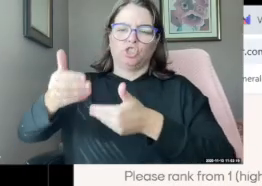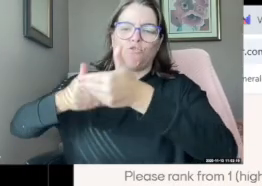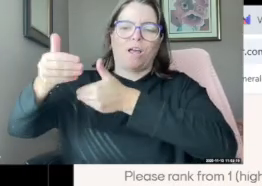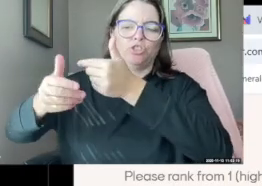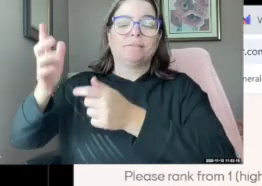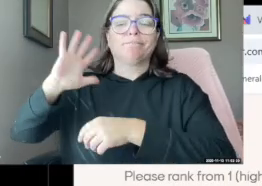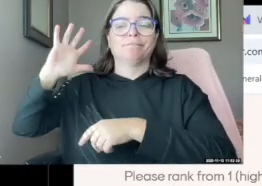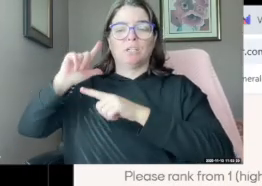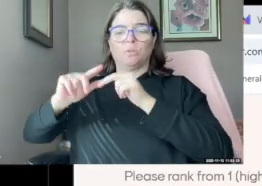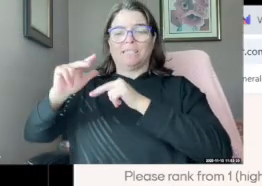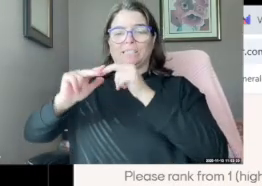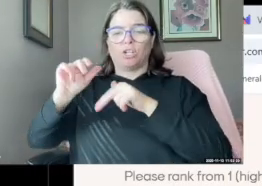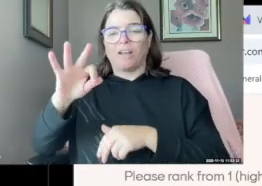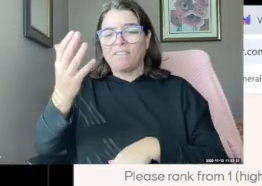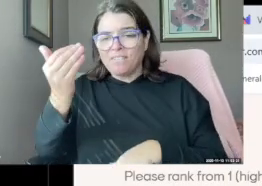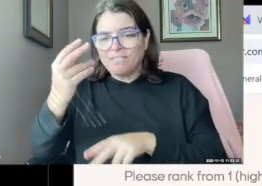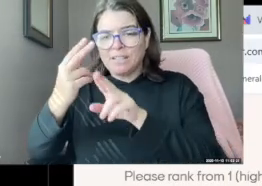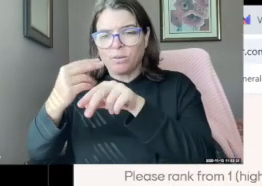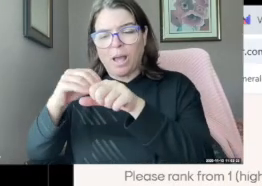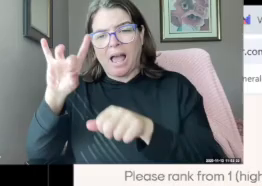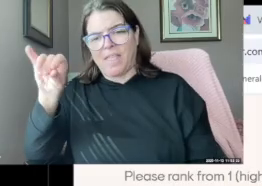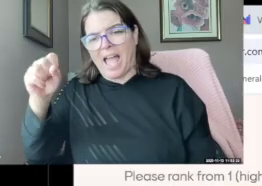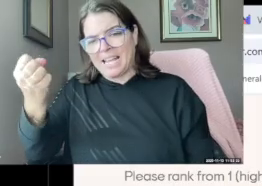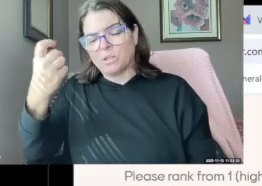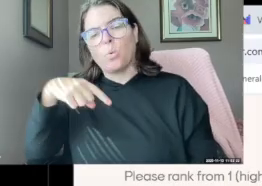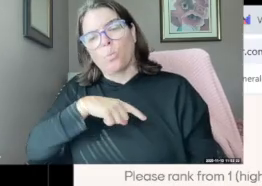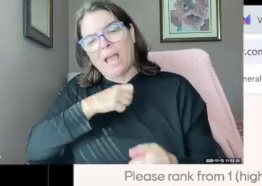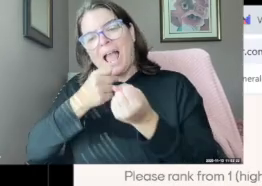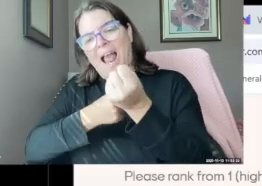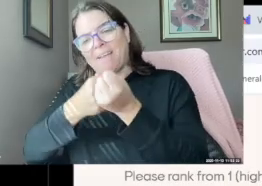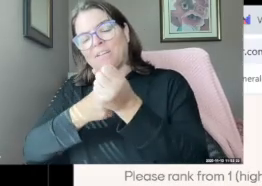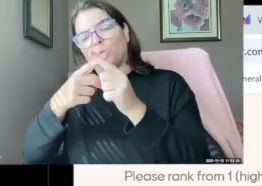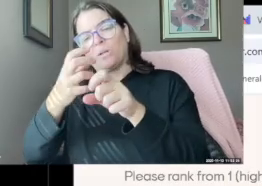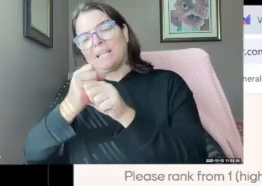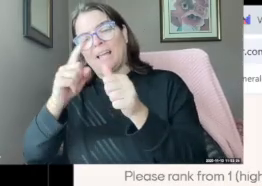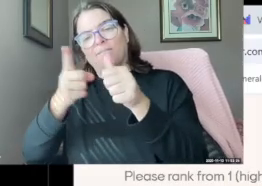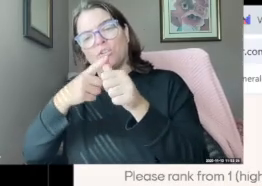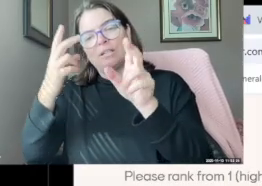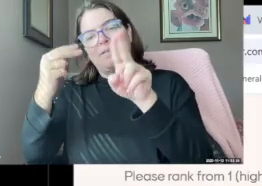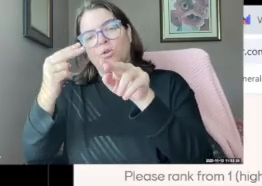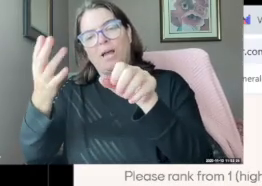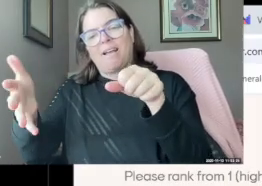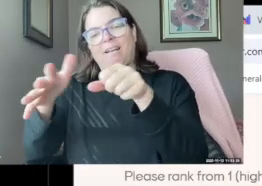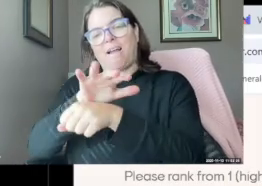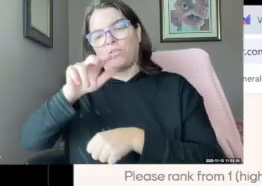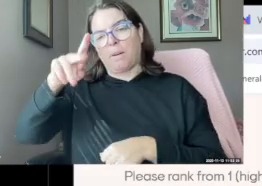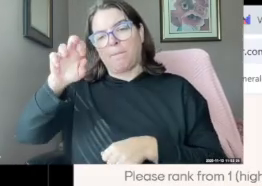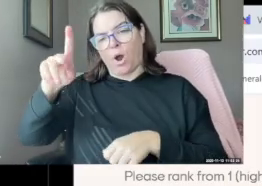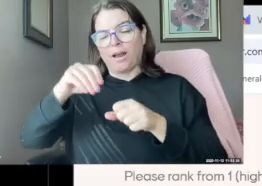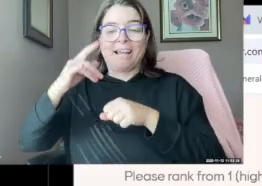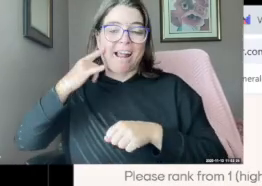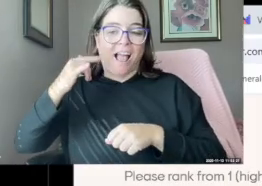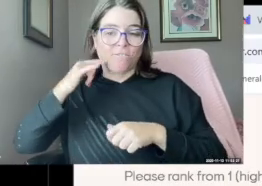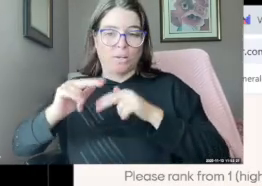where residents have been organizing for equitable investment and mobility for generations, dating back to the construction of the 15 freeway in